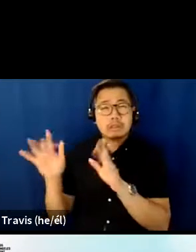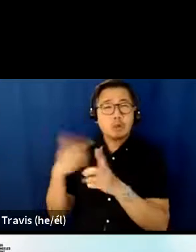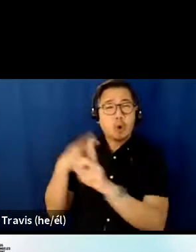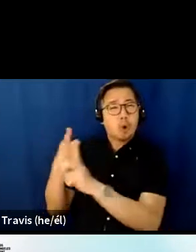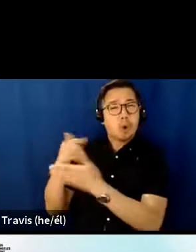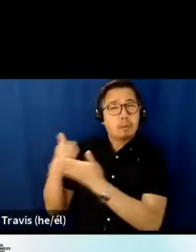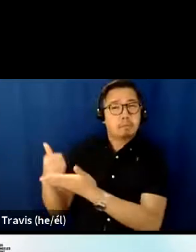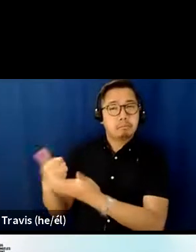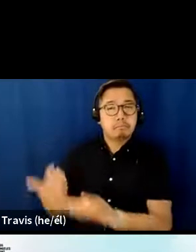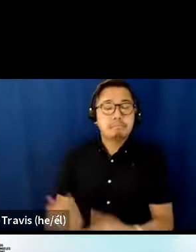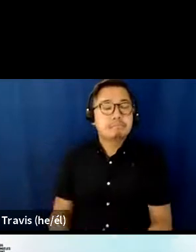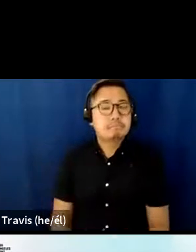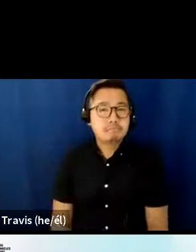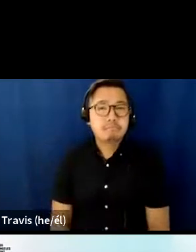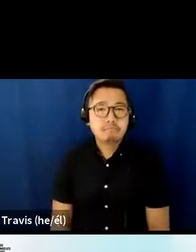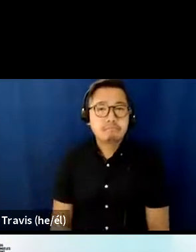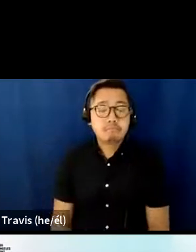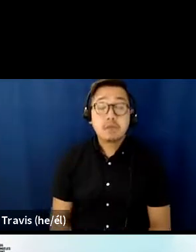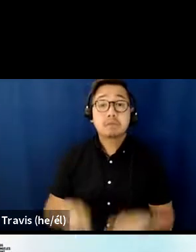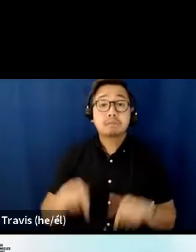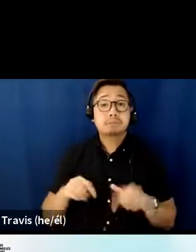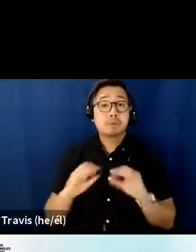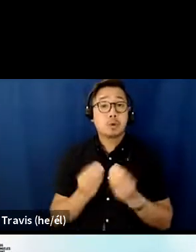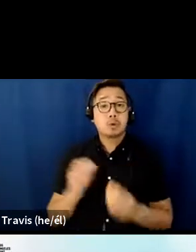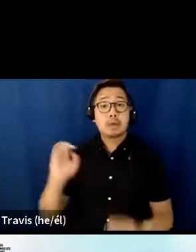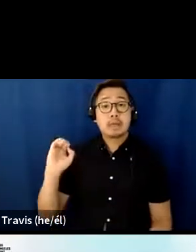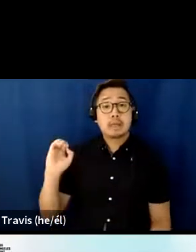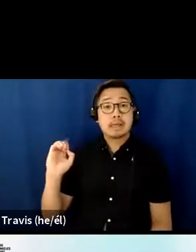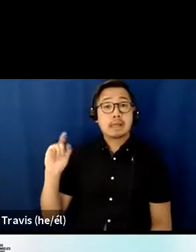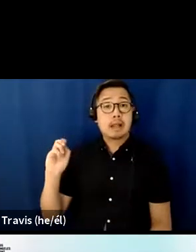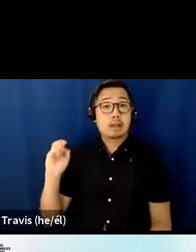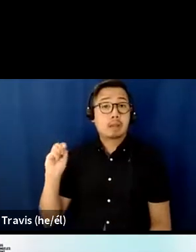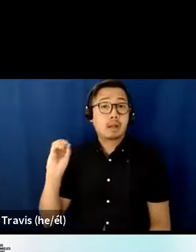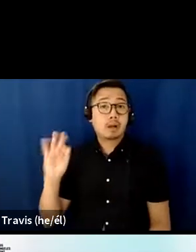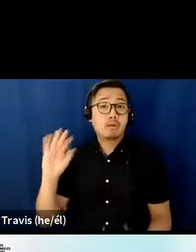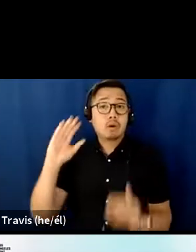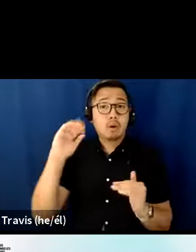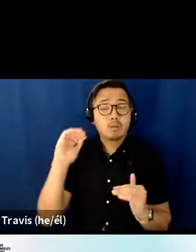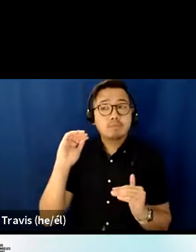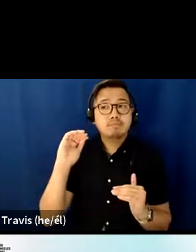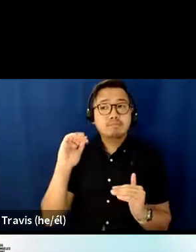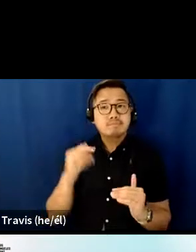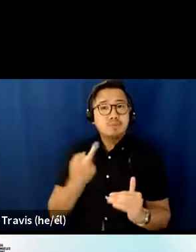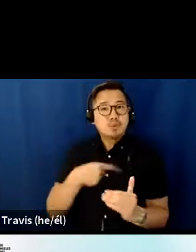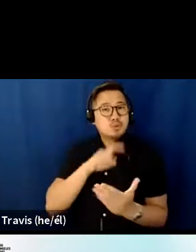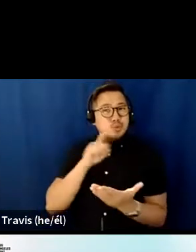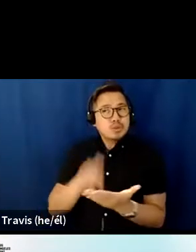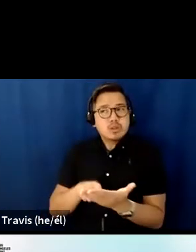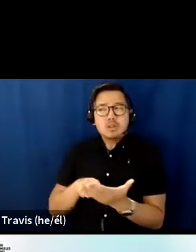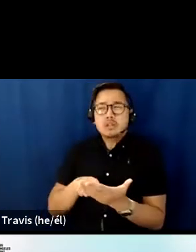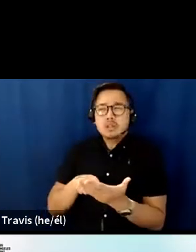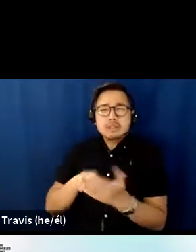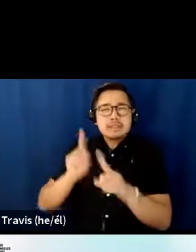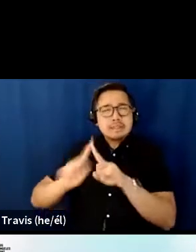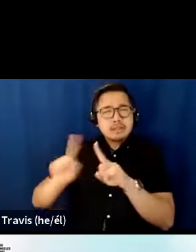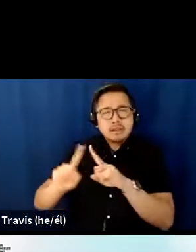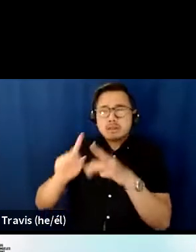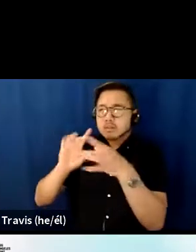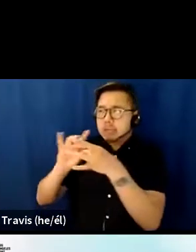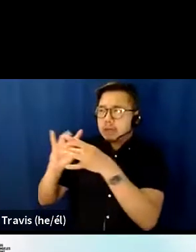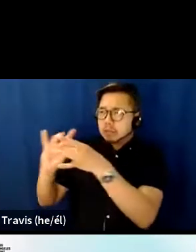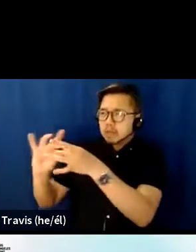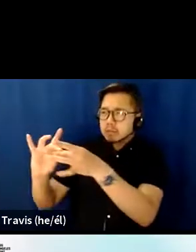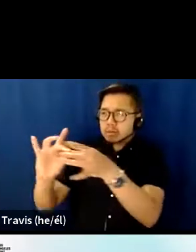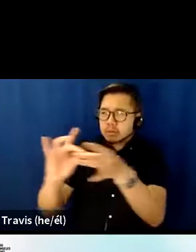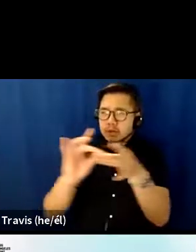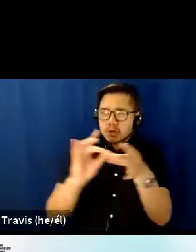to sum it up, the way the element of hope works is that I recognize a lot of connectors and connecting us